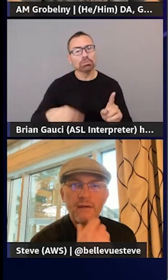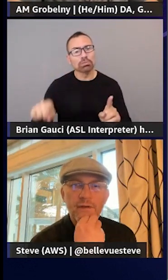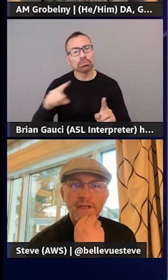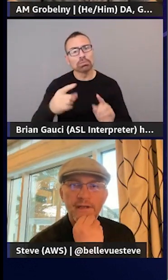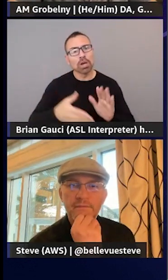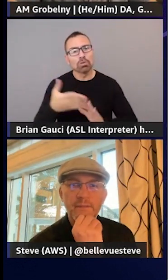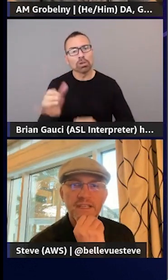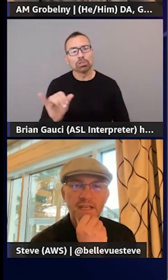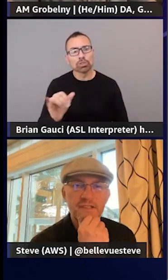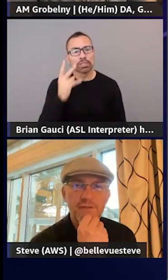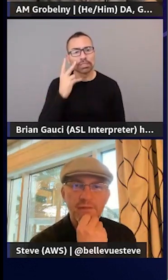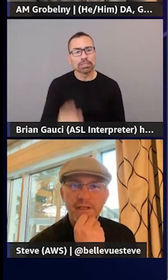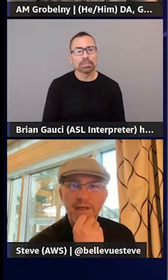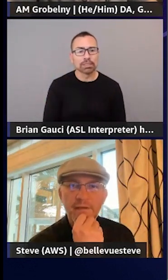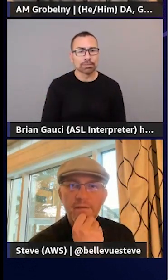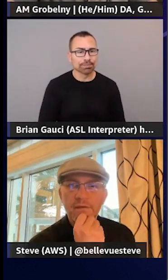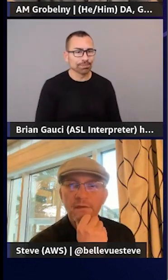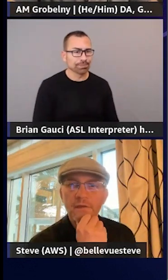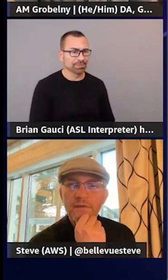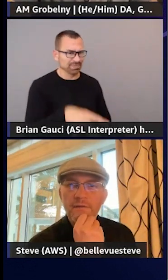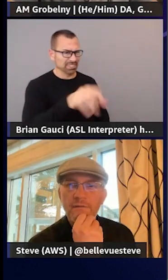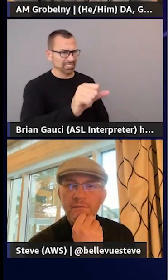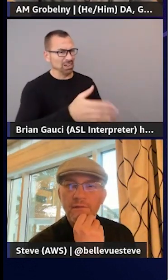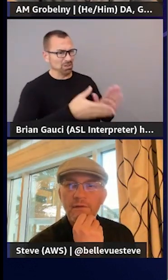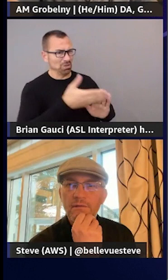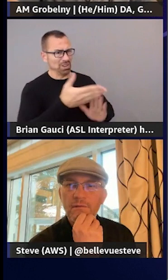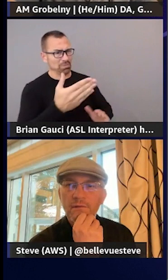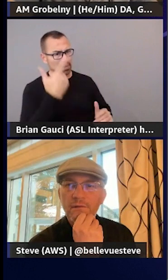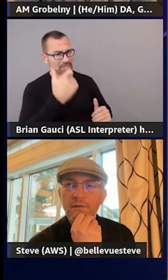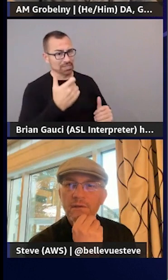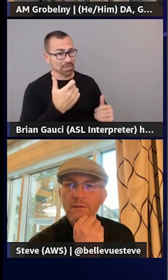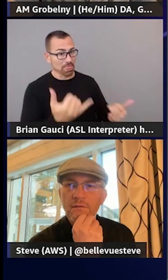So yeah, run it, and it makes it easier to read then.